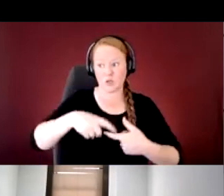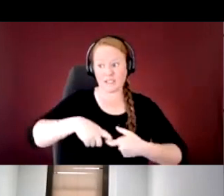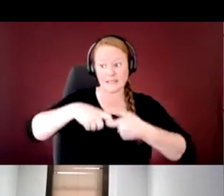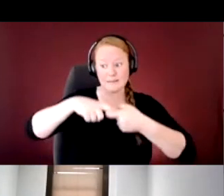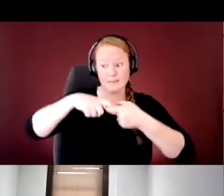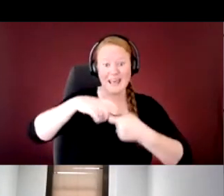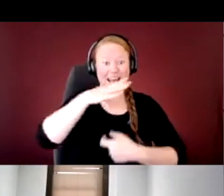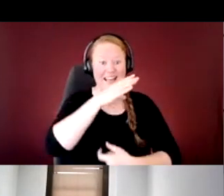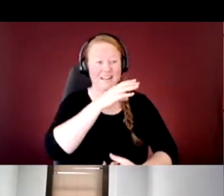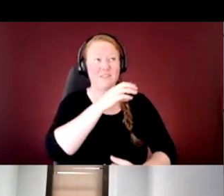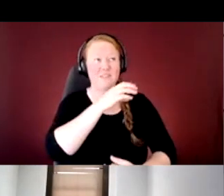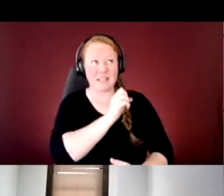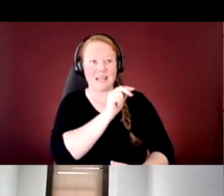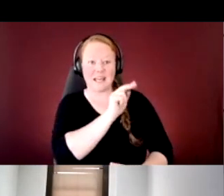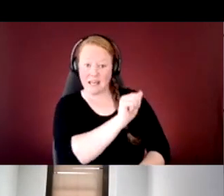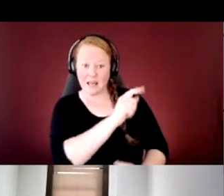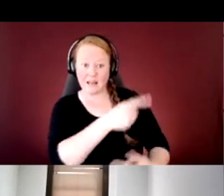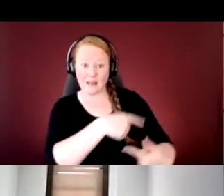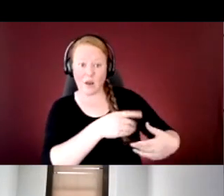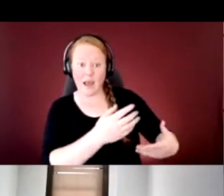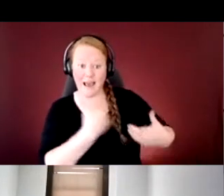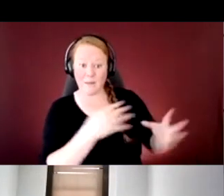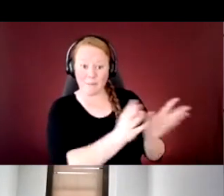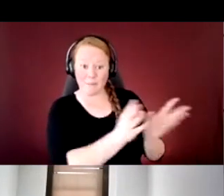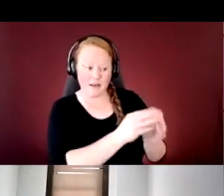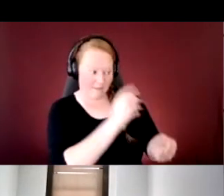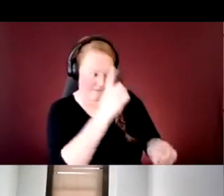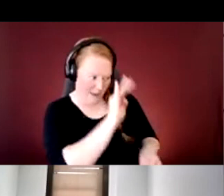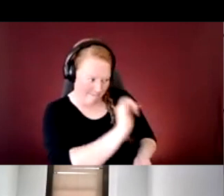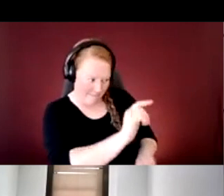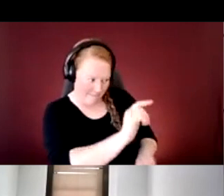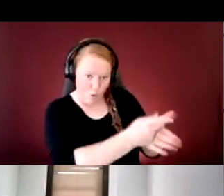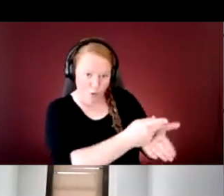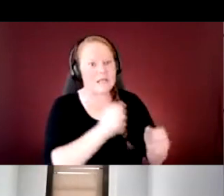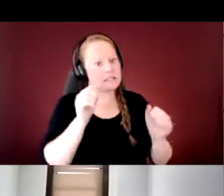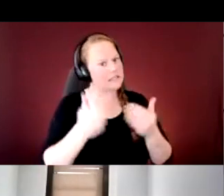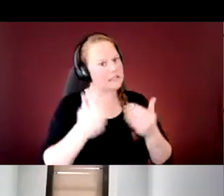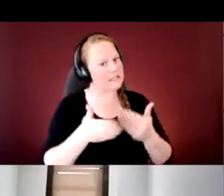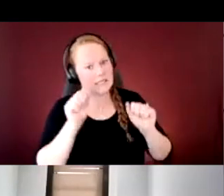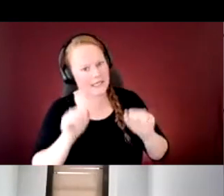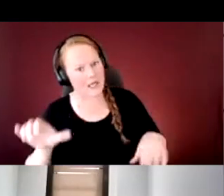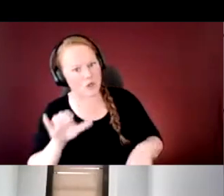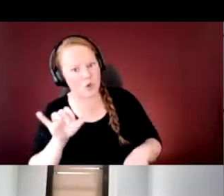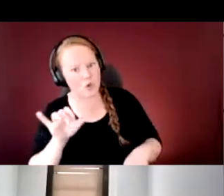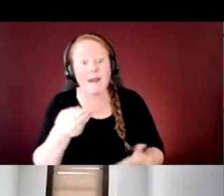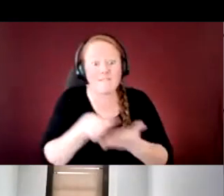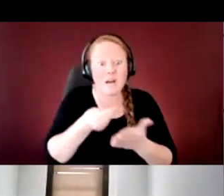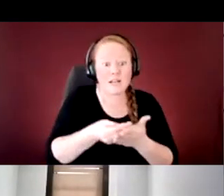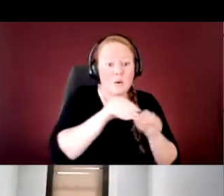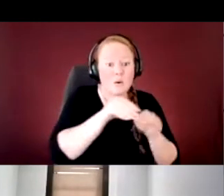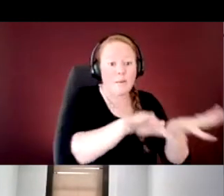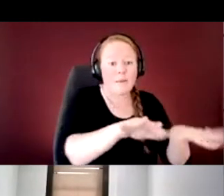a special meeting to approve the bill, which we can easily do, the funds will be appropriated by July